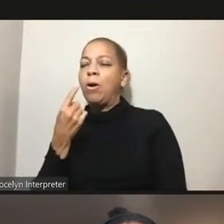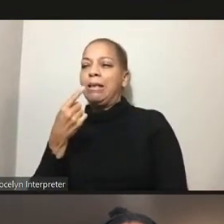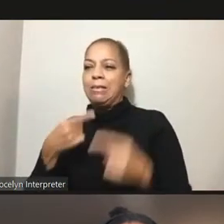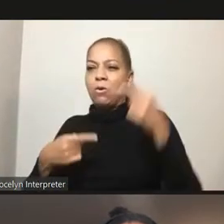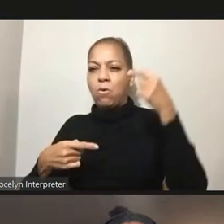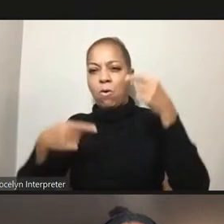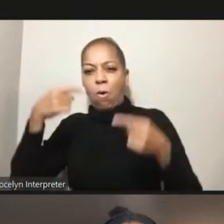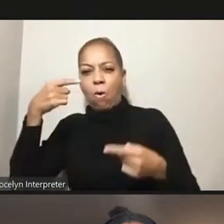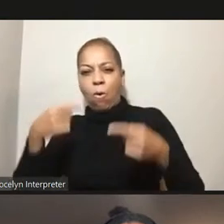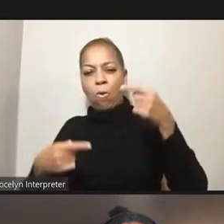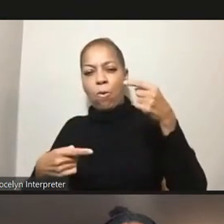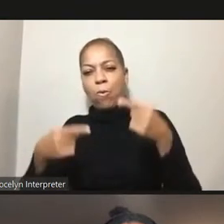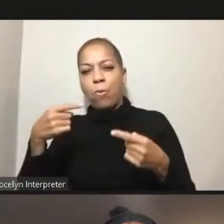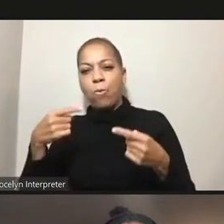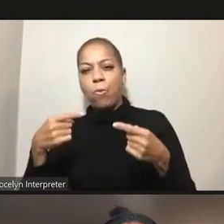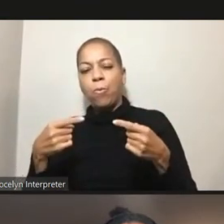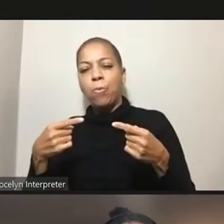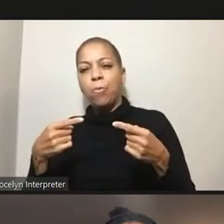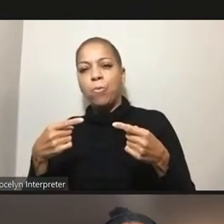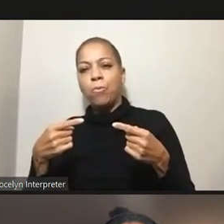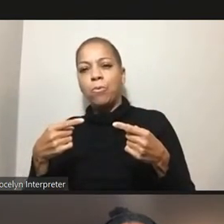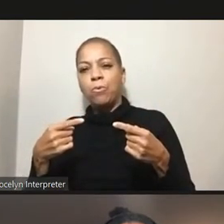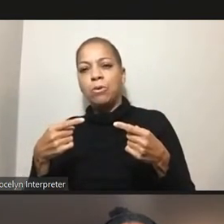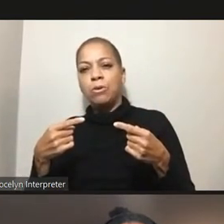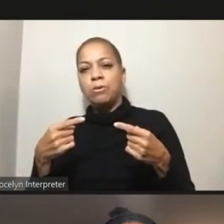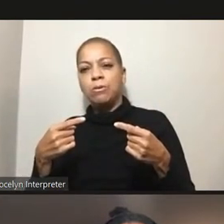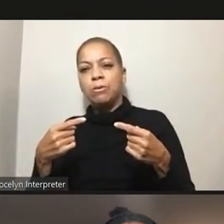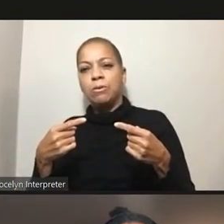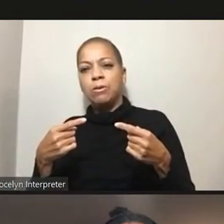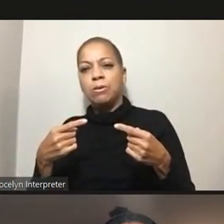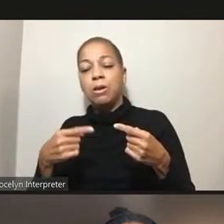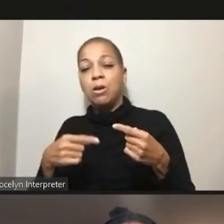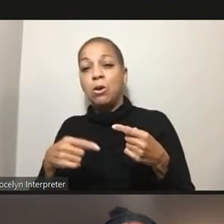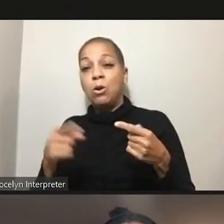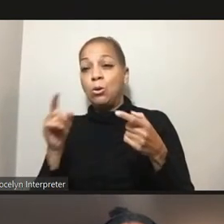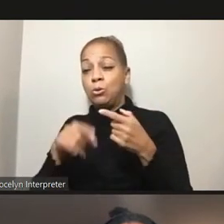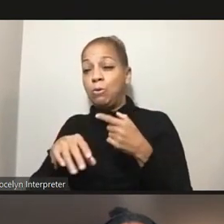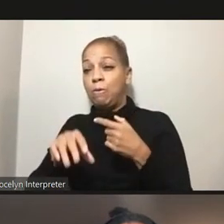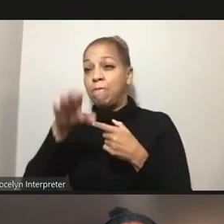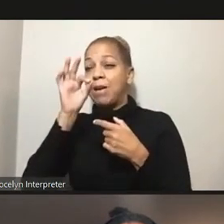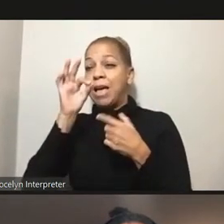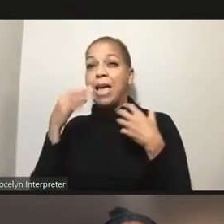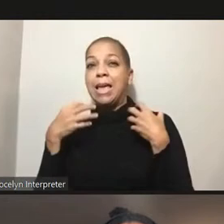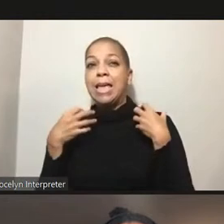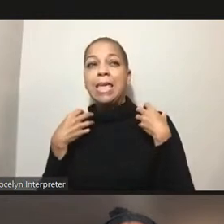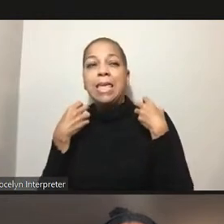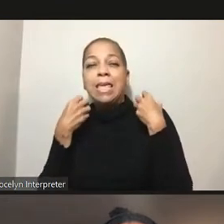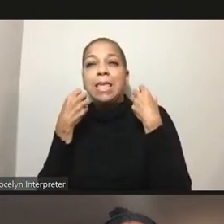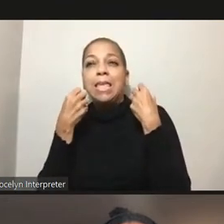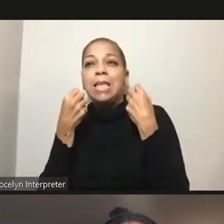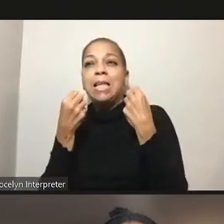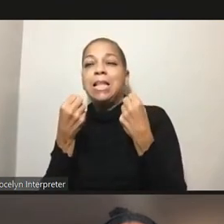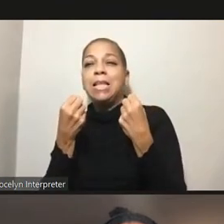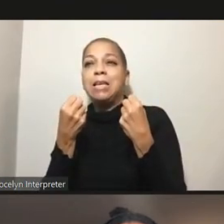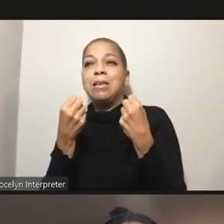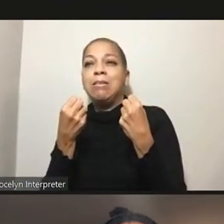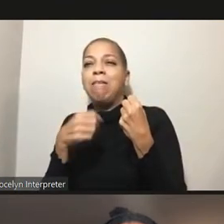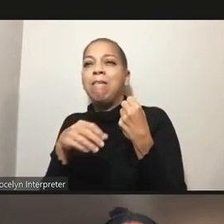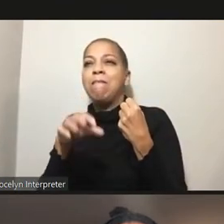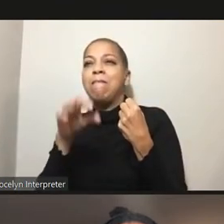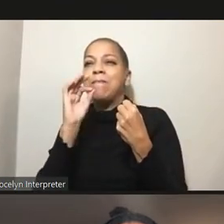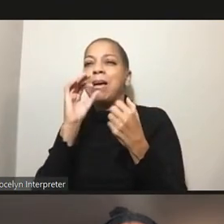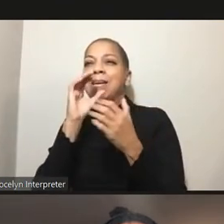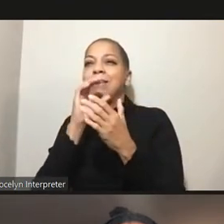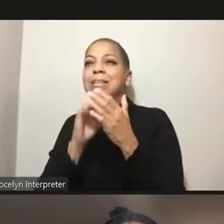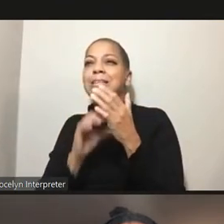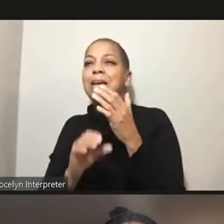that in order to find healing, in order to find that chapter of joy